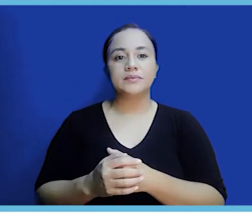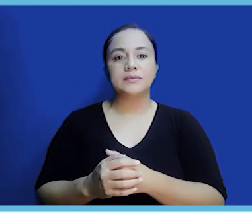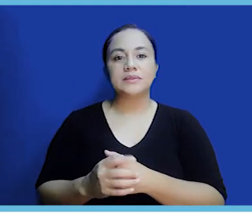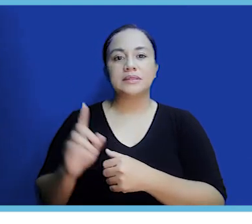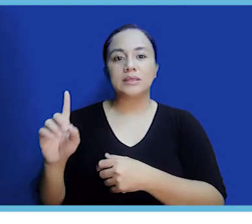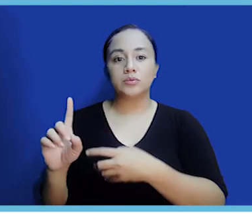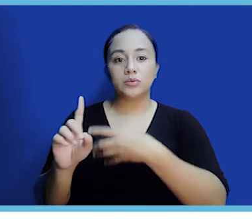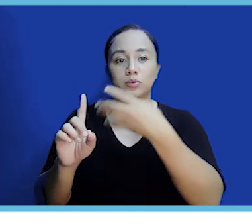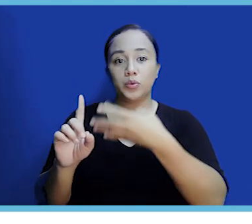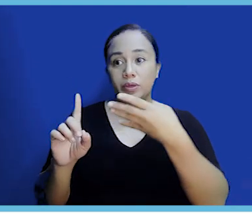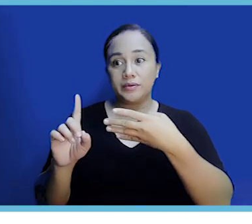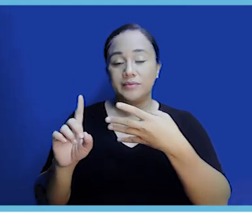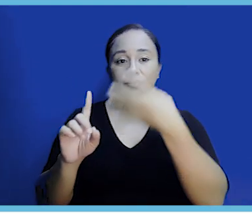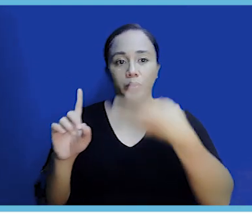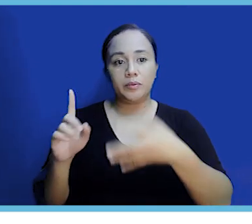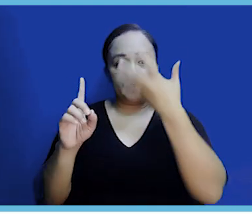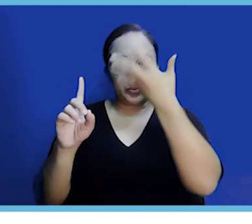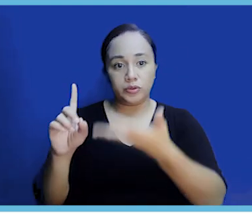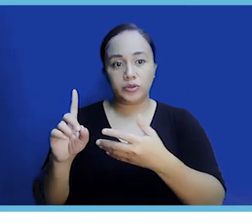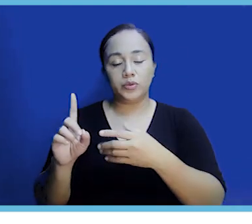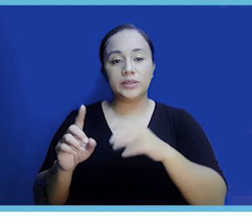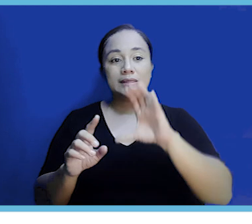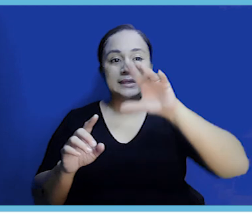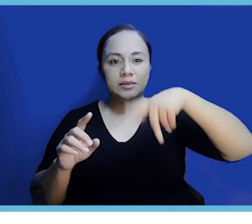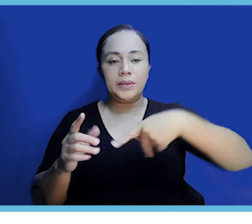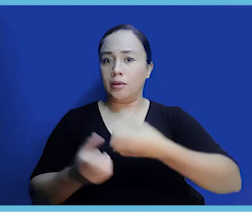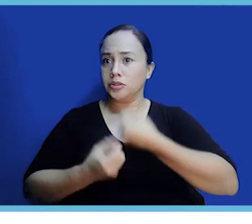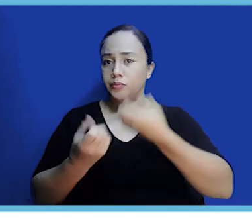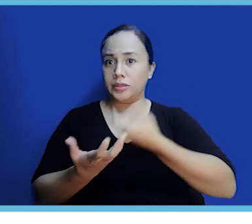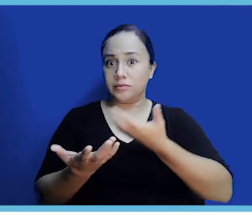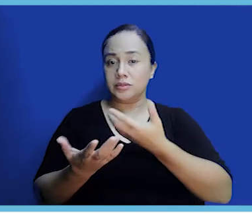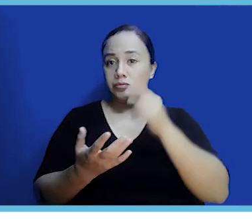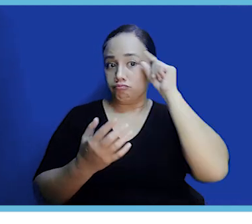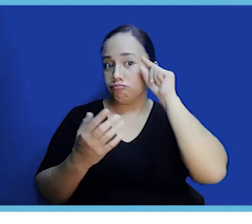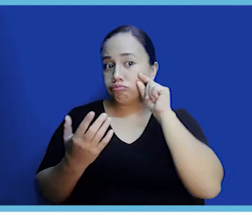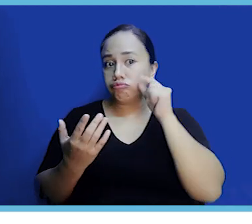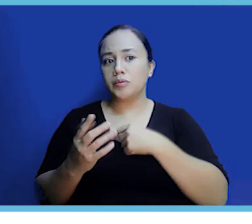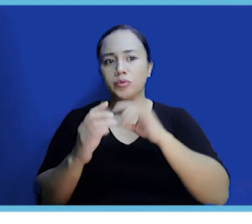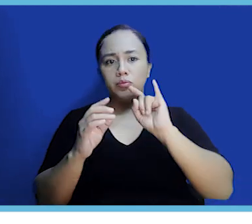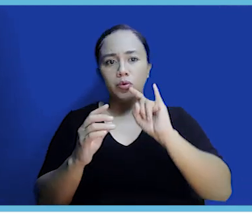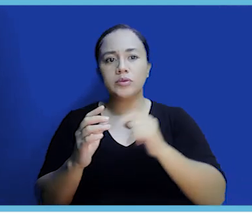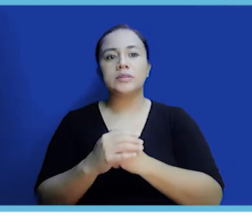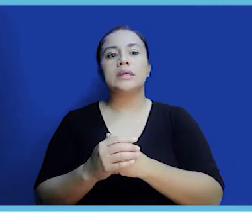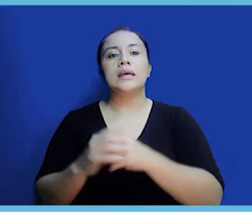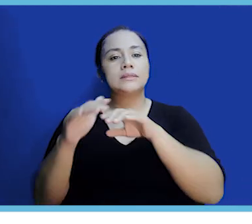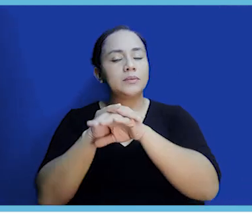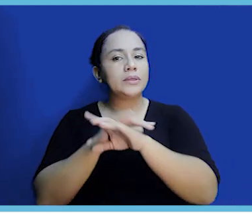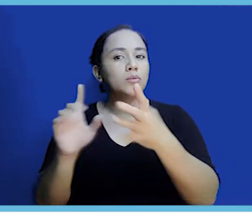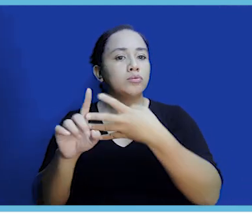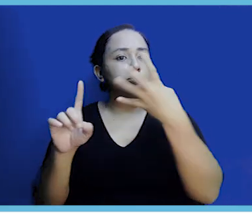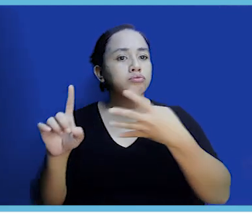1. A queer person with cerebral palsy expresses their sexuality and actively promotes accessibility